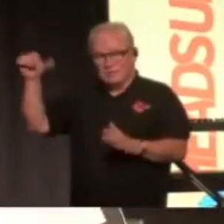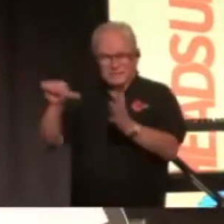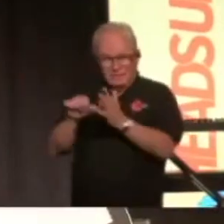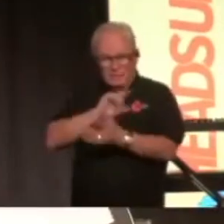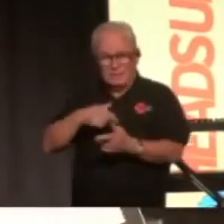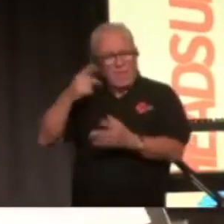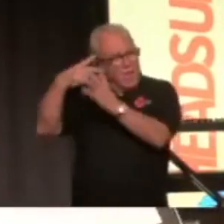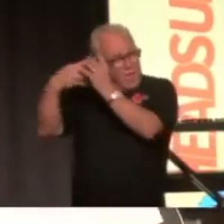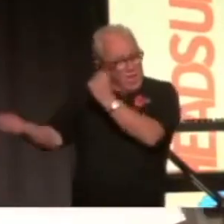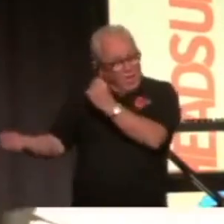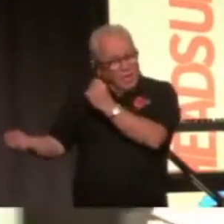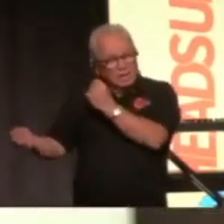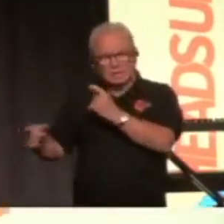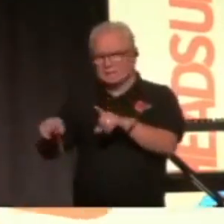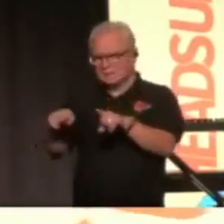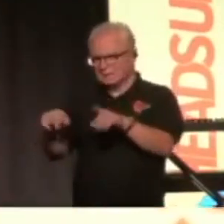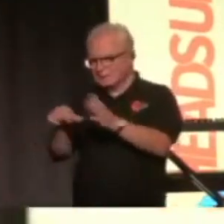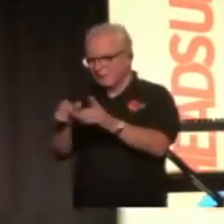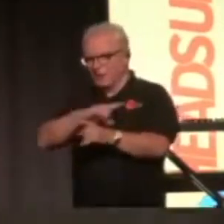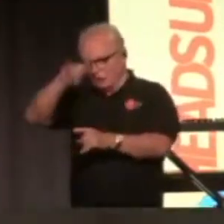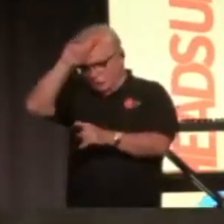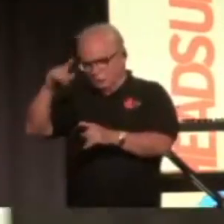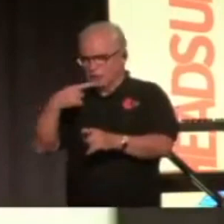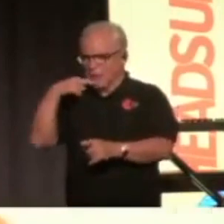for the devil to lie about it, to understand, because